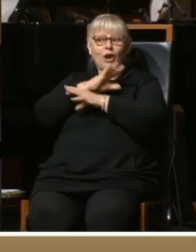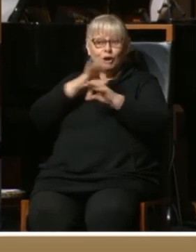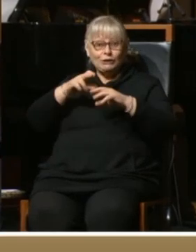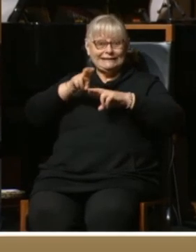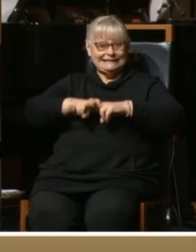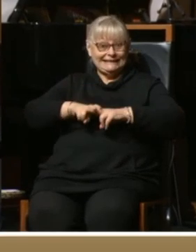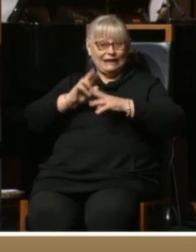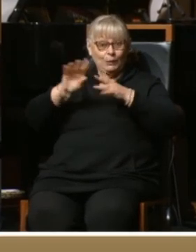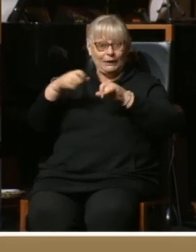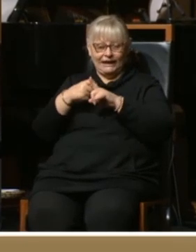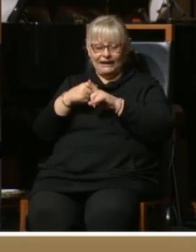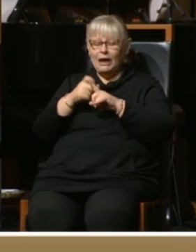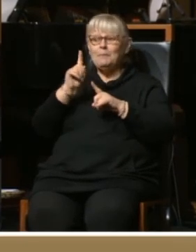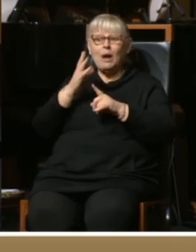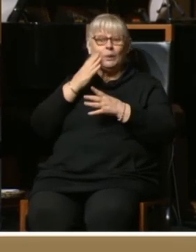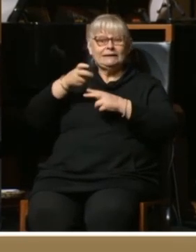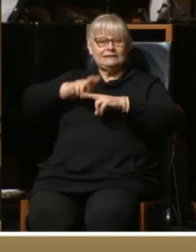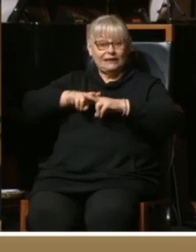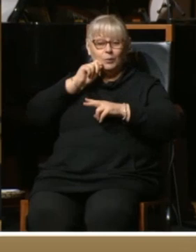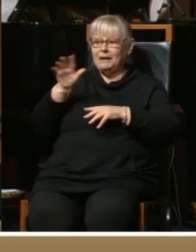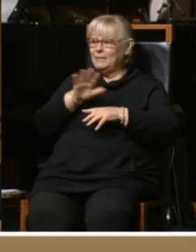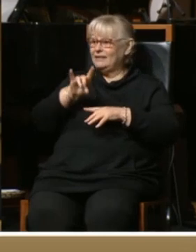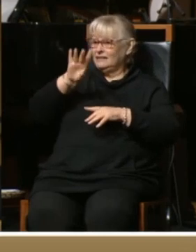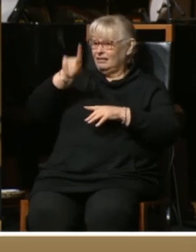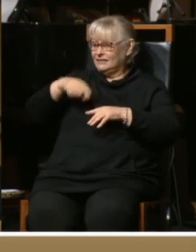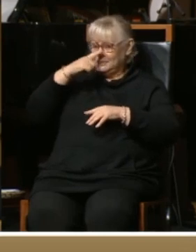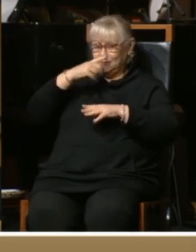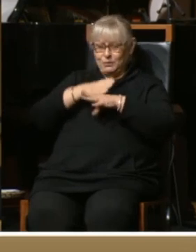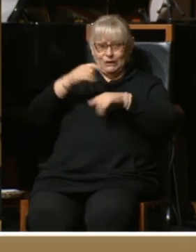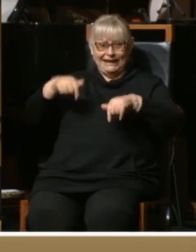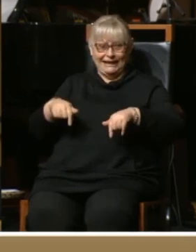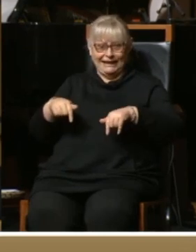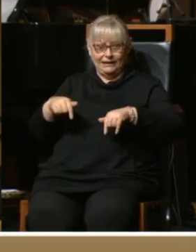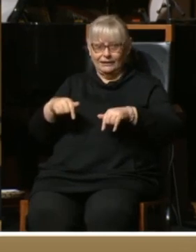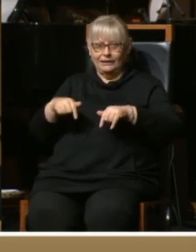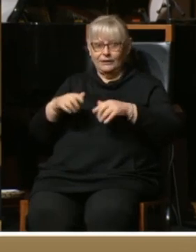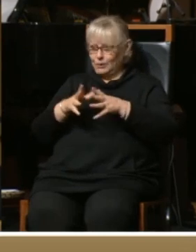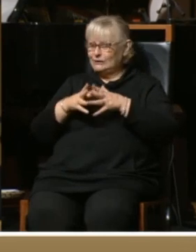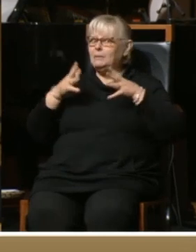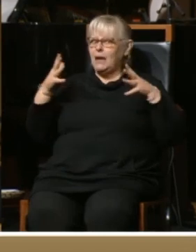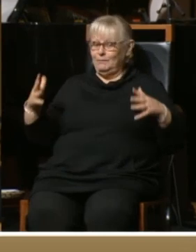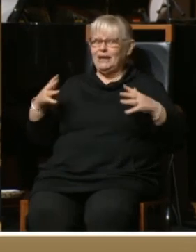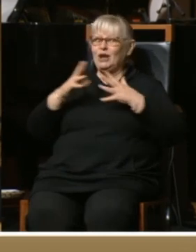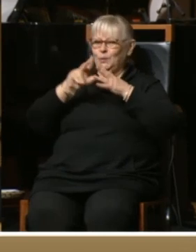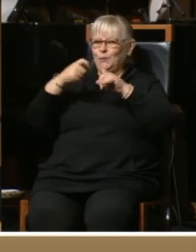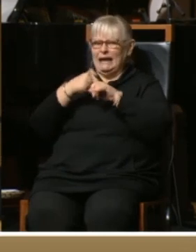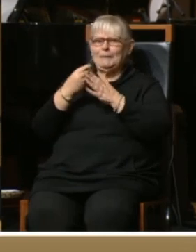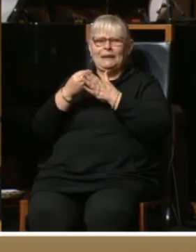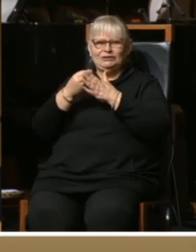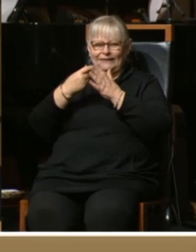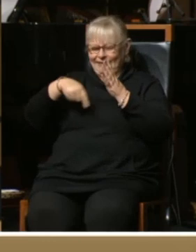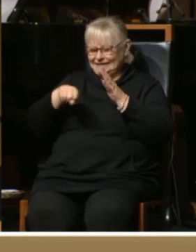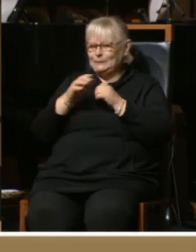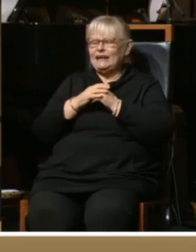we'll have around 10,000 people working here in Parliament House in one of the biggest weeks of the year. And each year